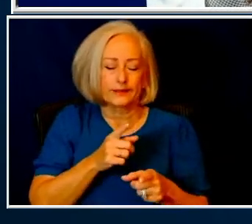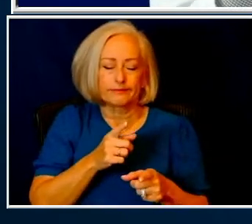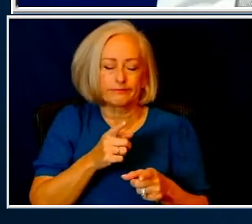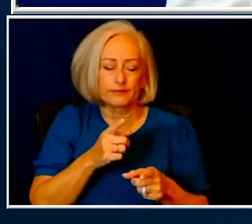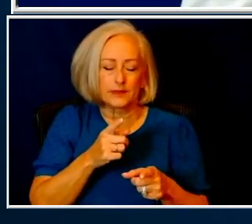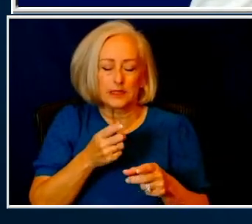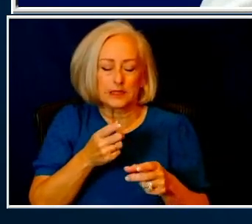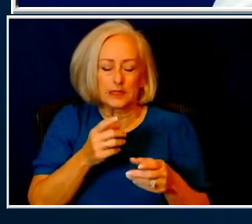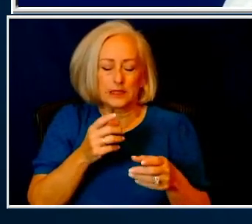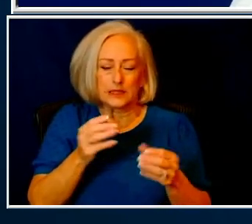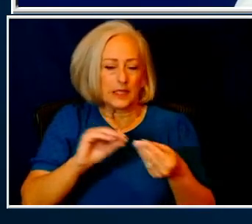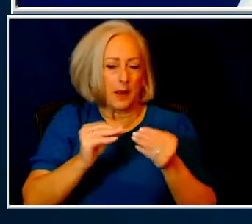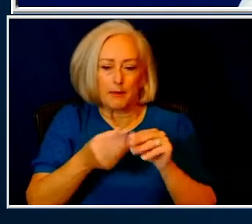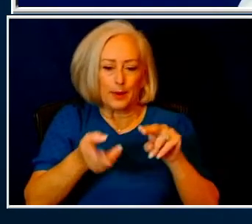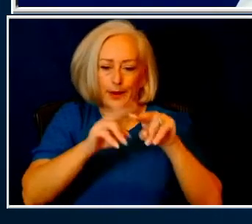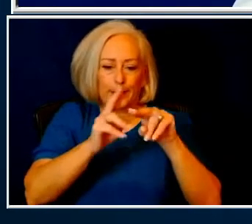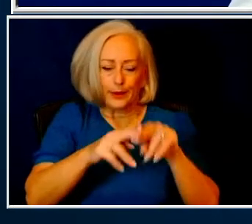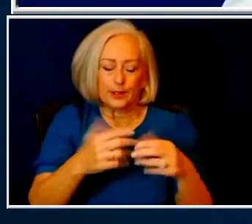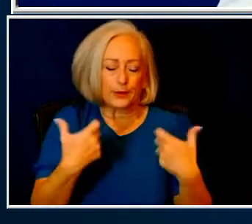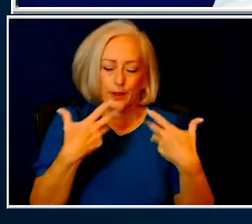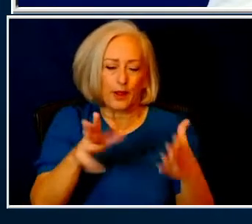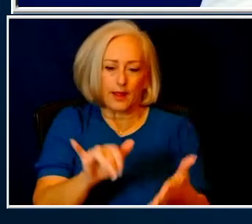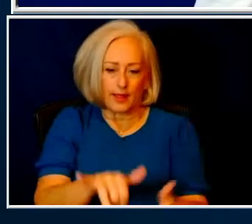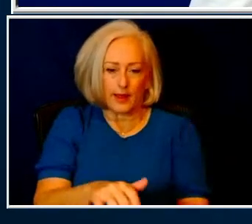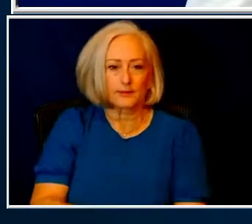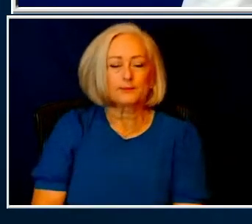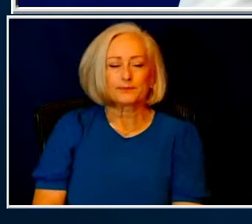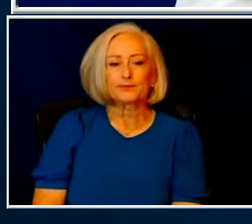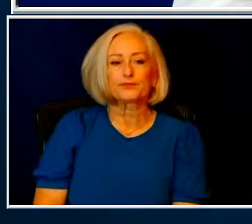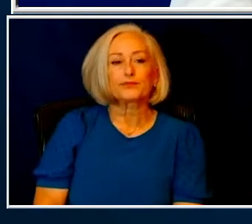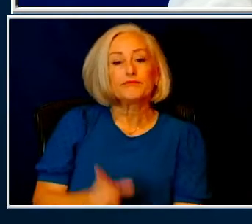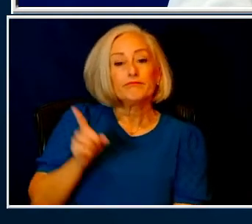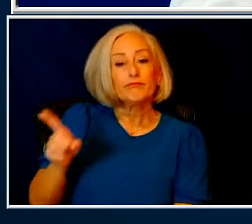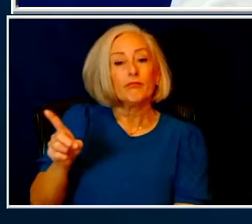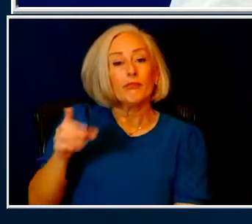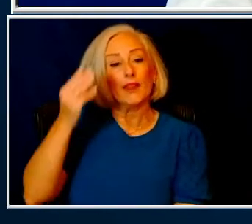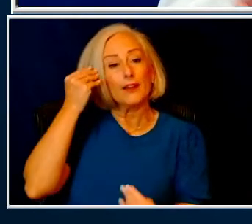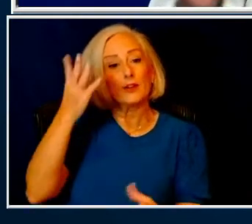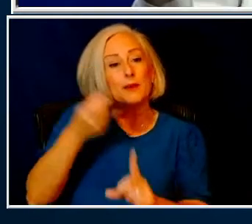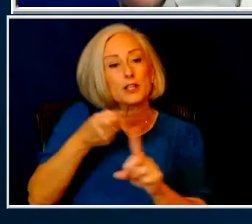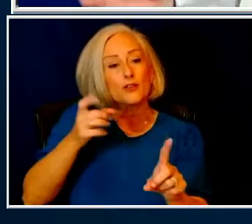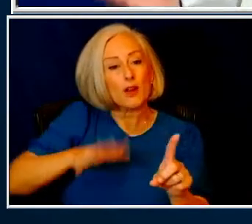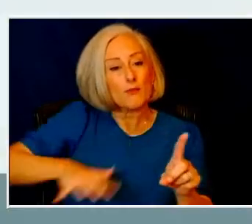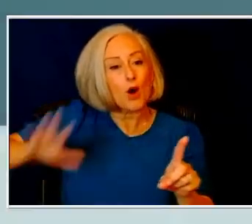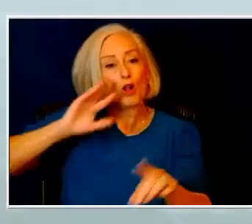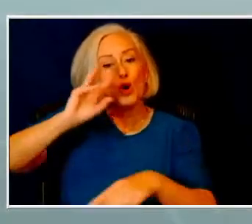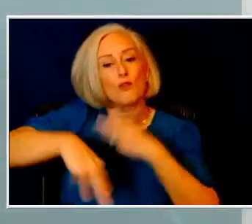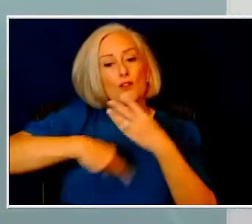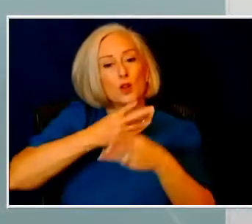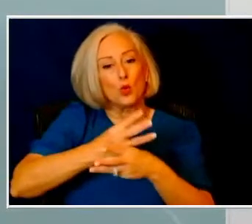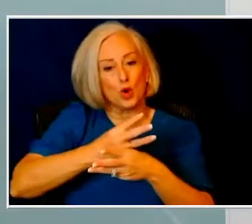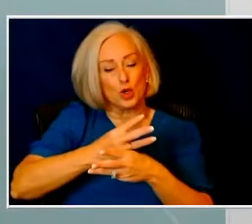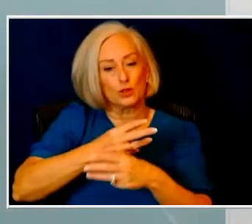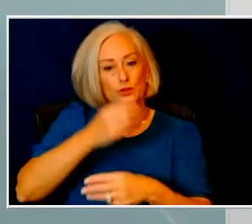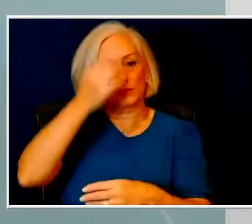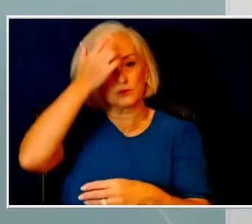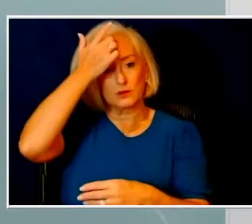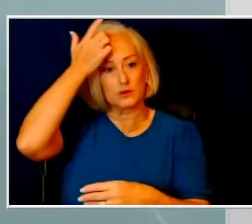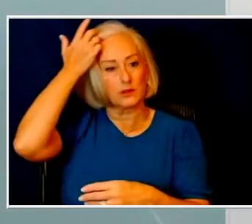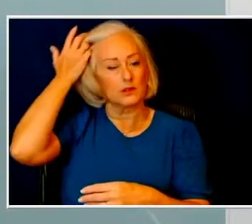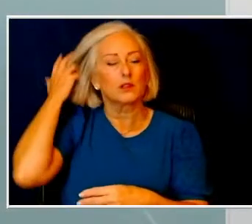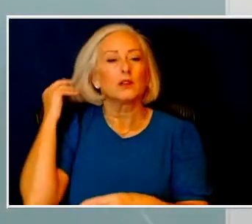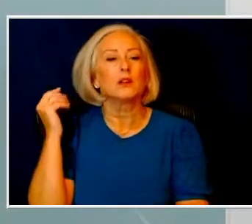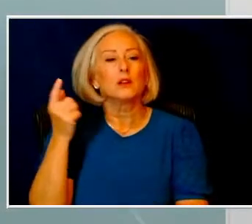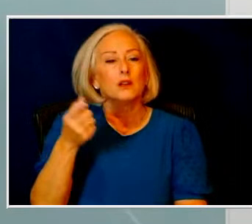out this data. This is from around the world. We have a graph, and it shows demonstrating, well, first of all, the hotspot graph, but then this